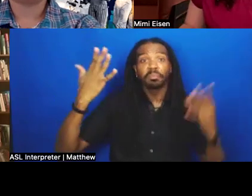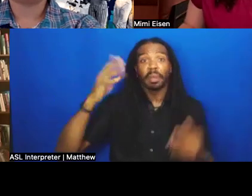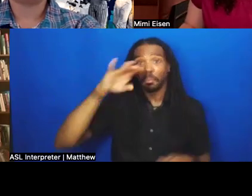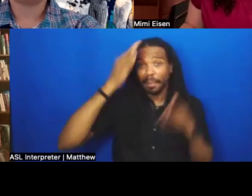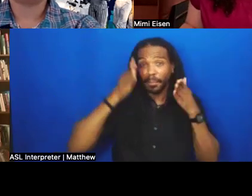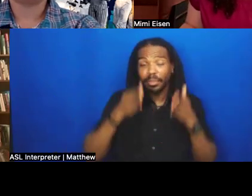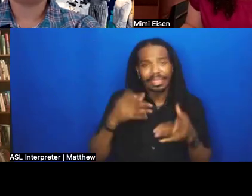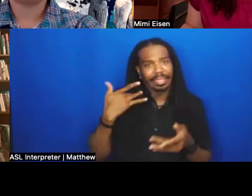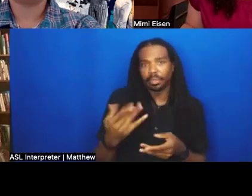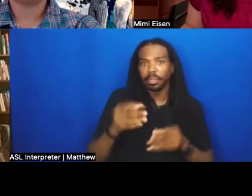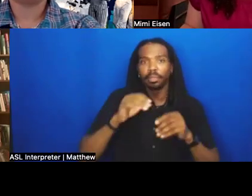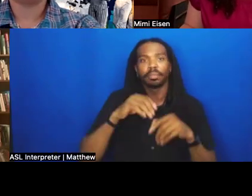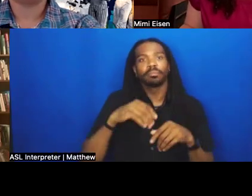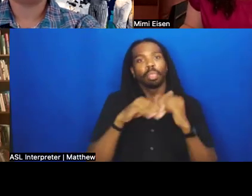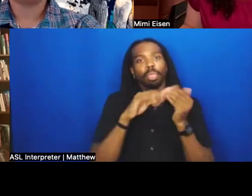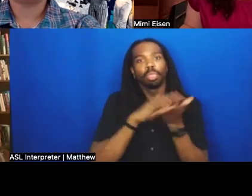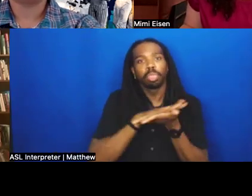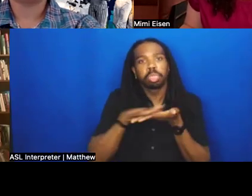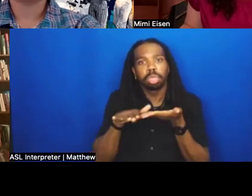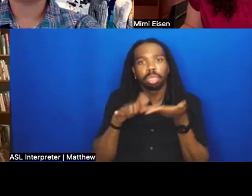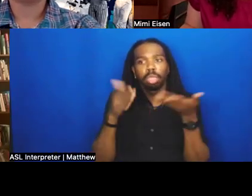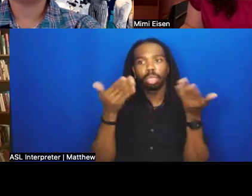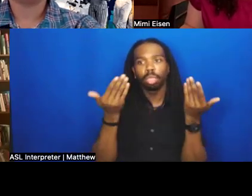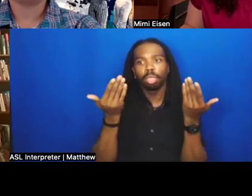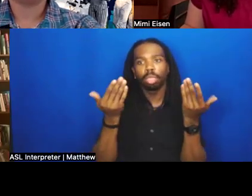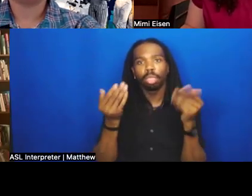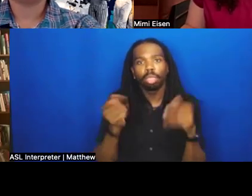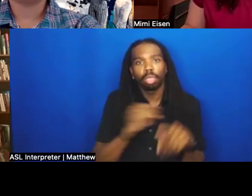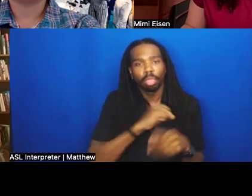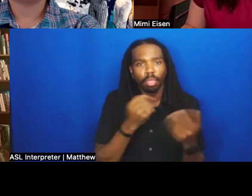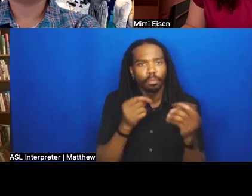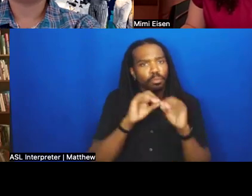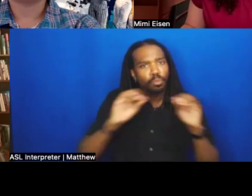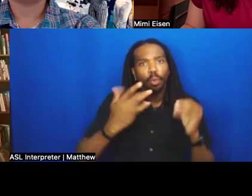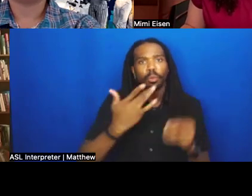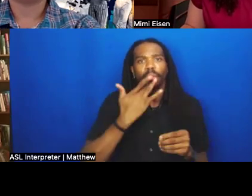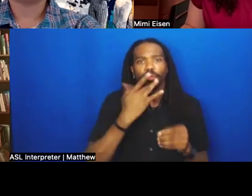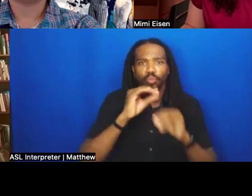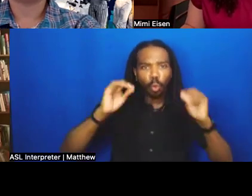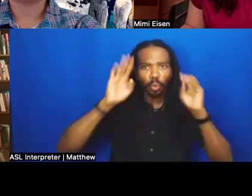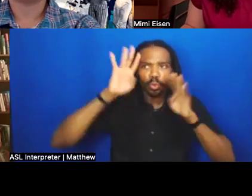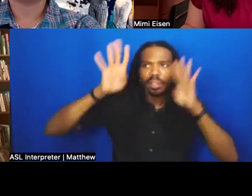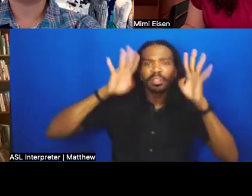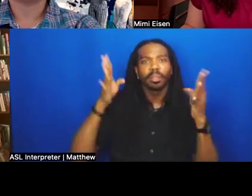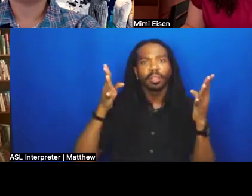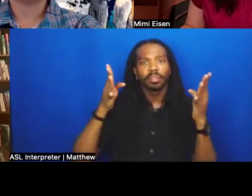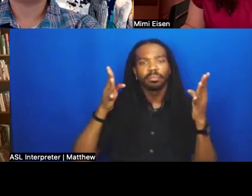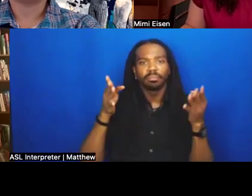anomalous, right? That's how we characterize Black people. And I want to just read for you a